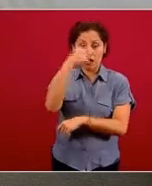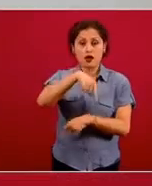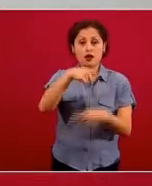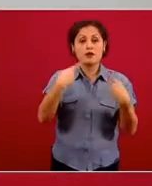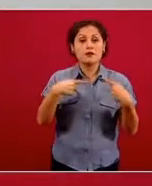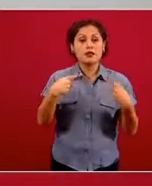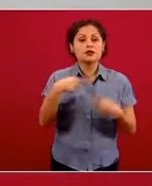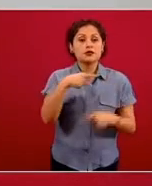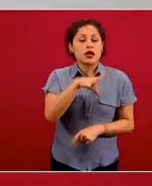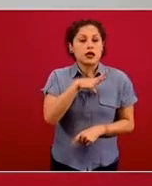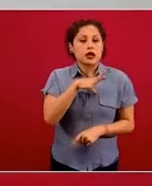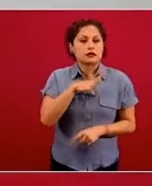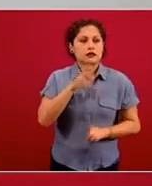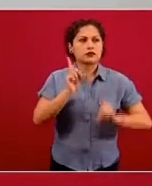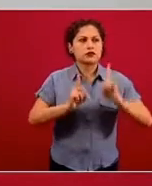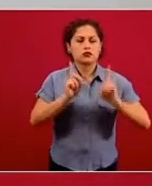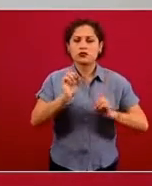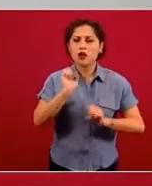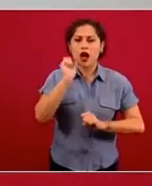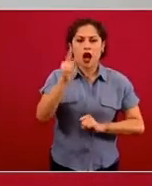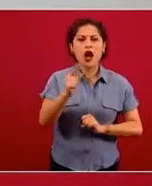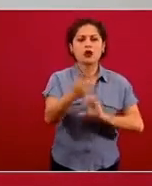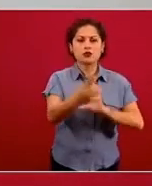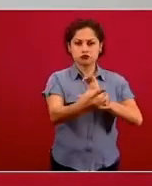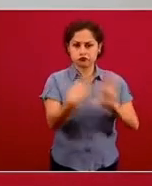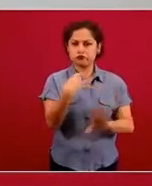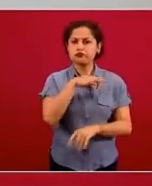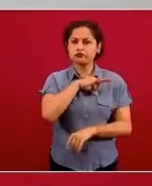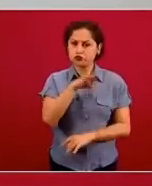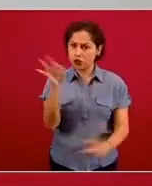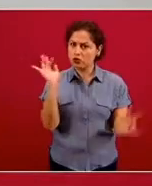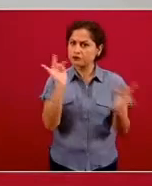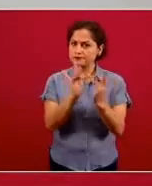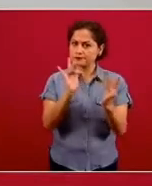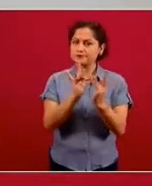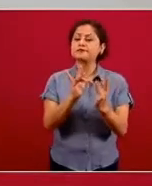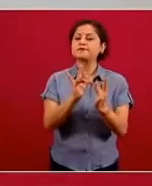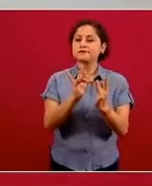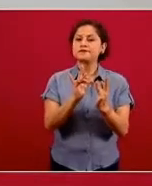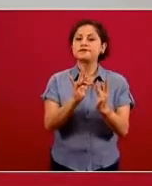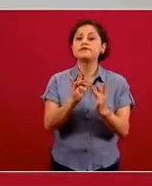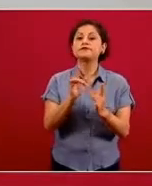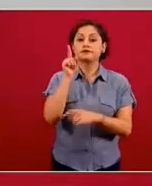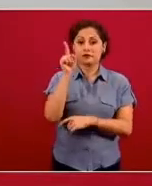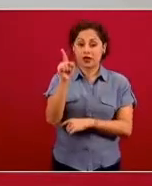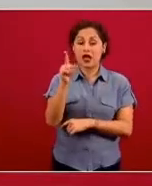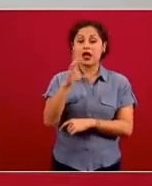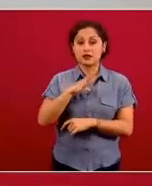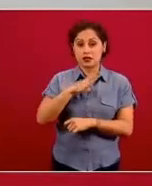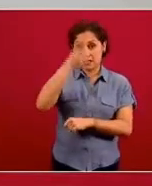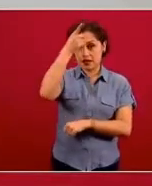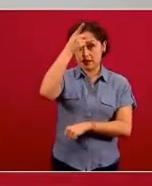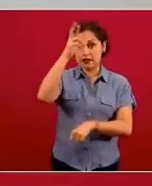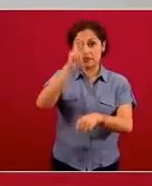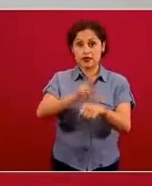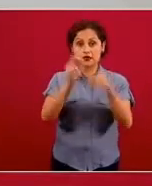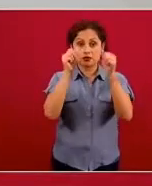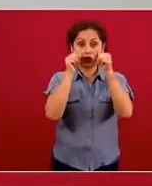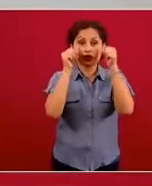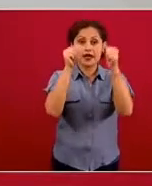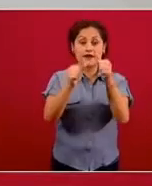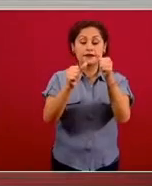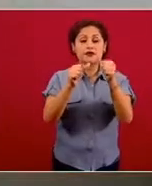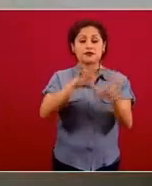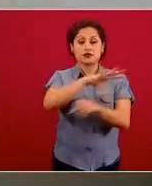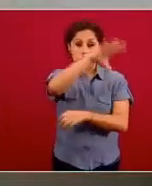email where people can contact us in case they have any questions or concerns,